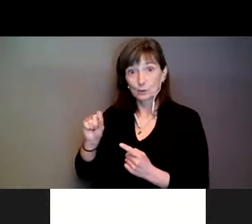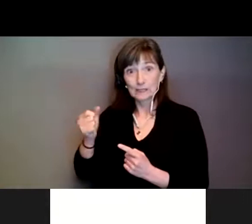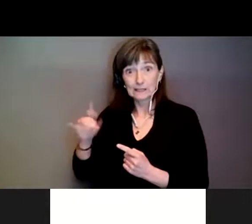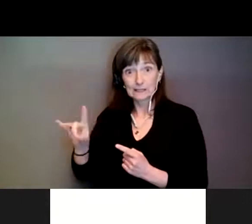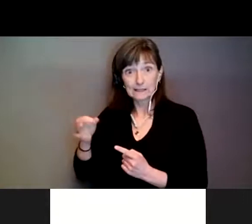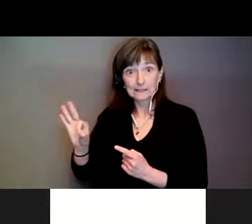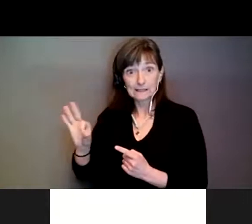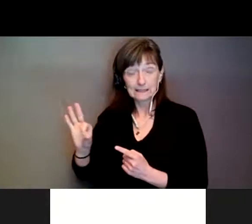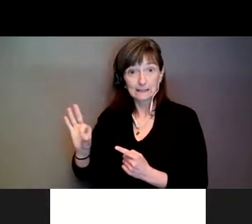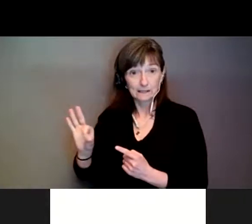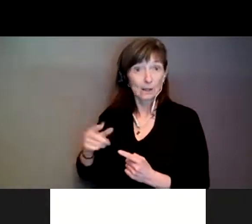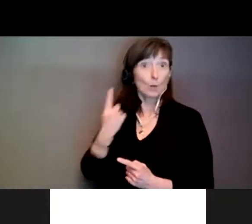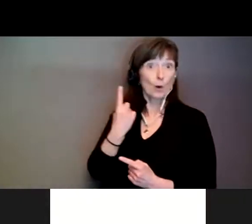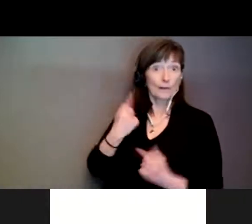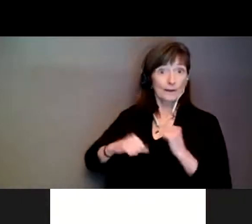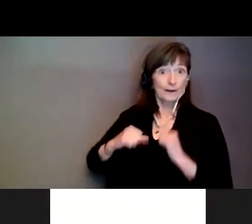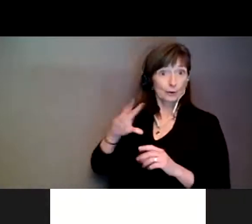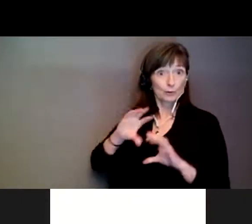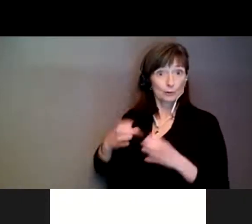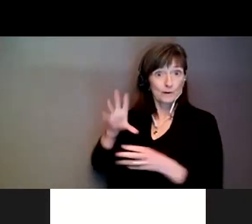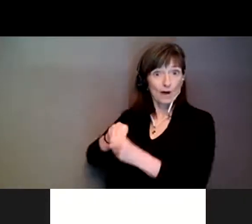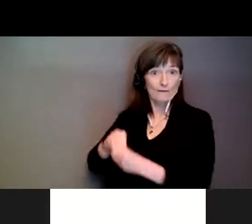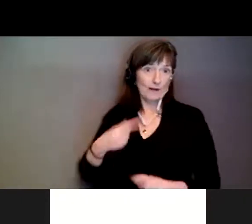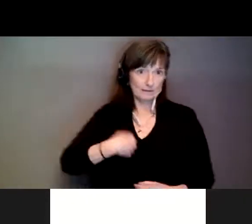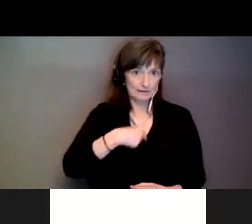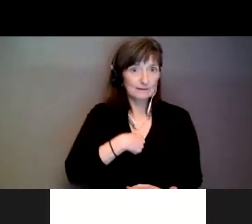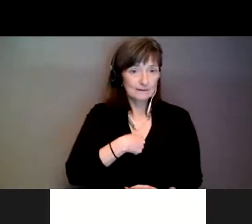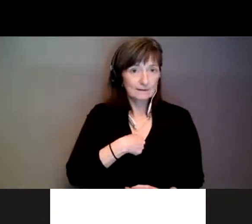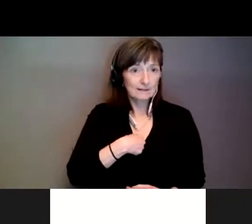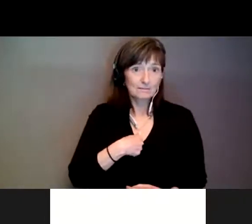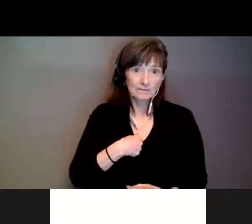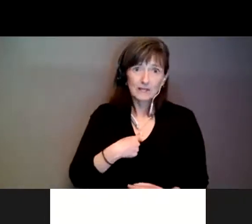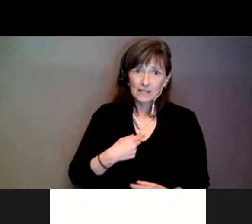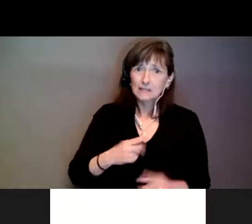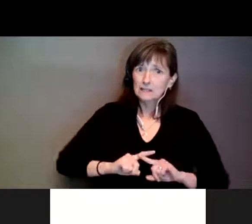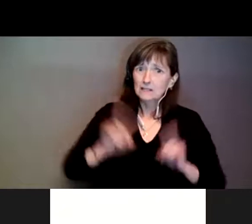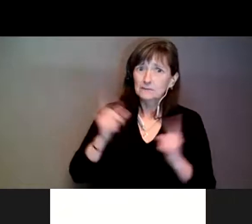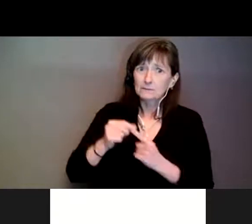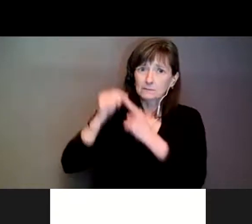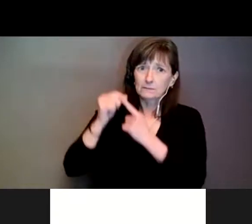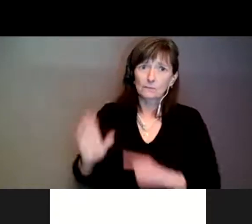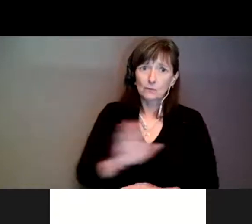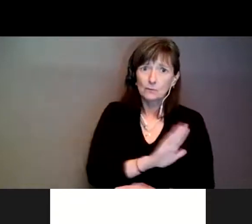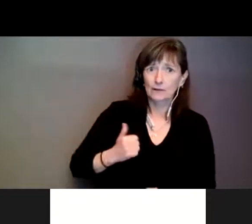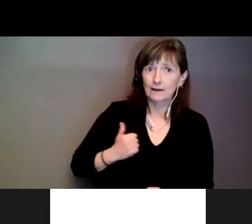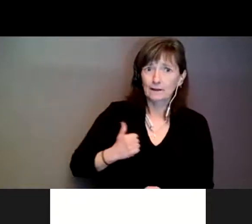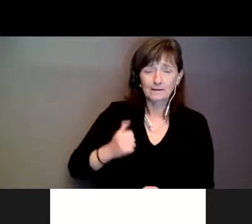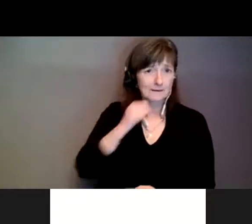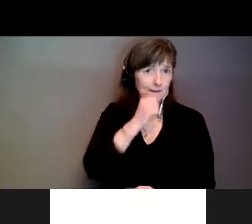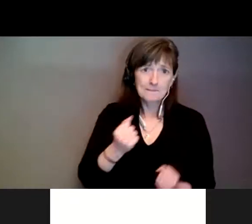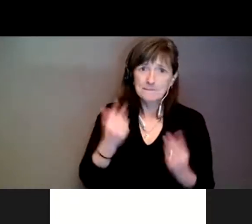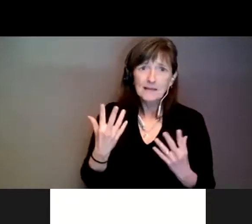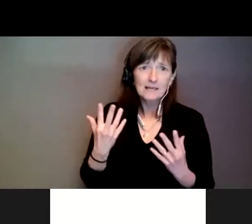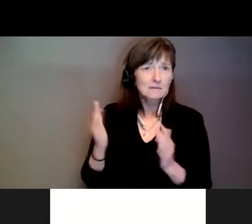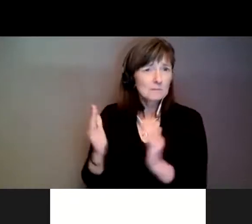unique. It doesn't exist in very many rural communities in Canada, and there are very limited resources